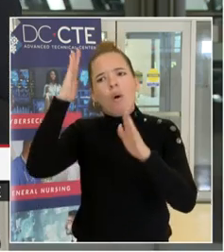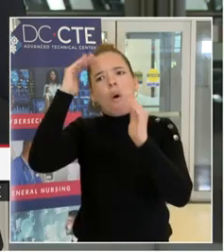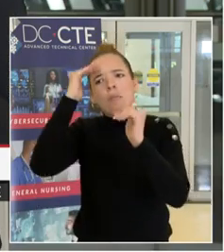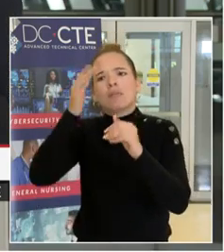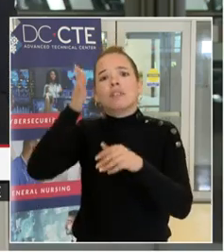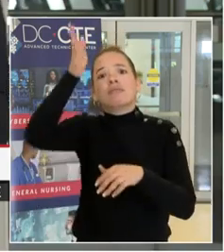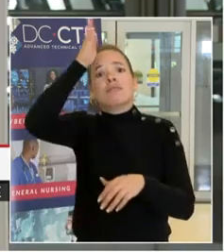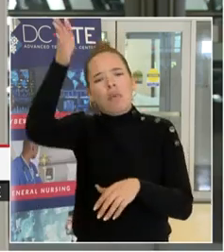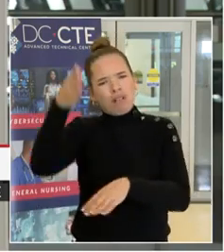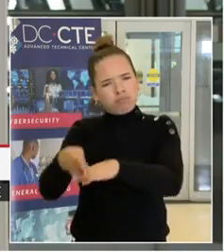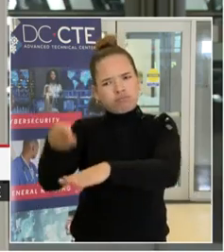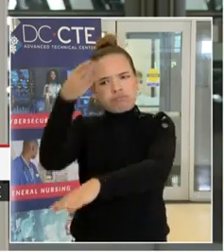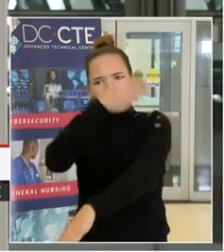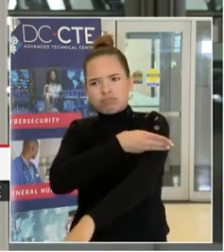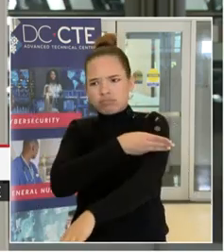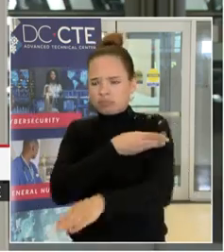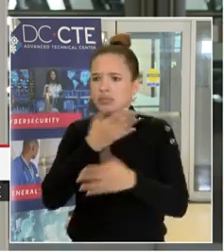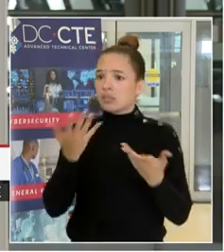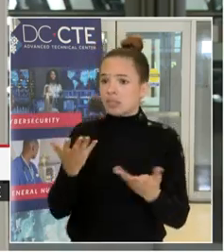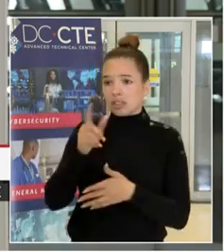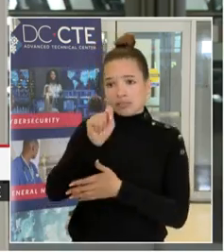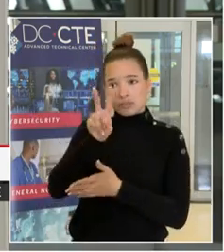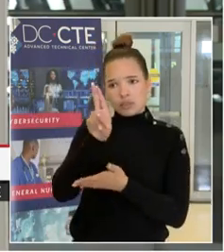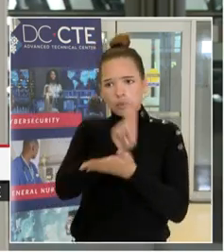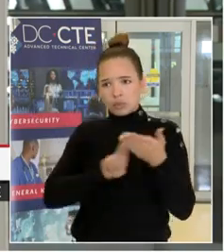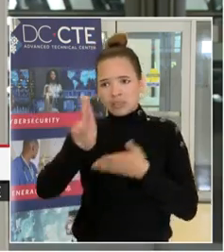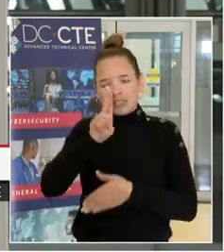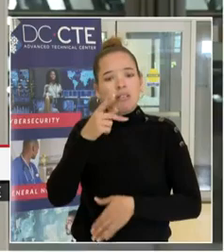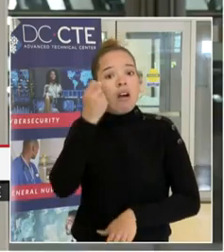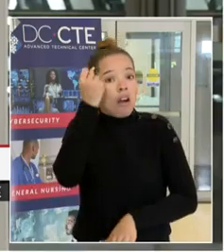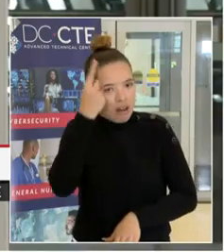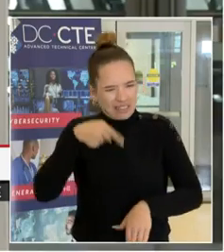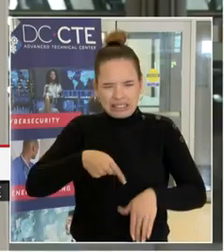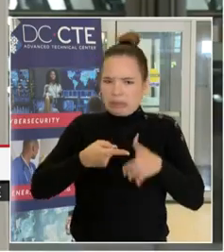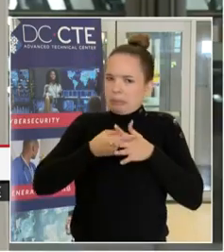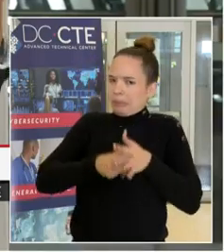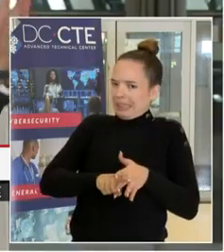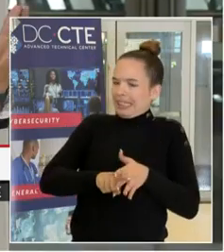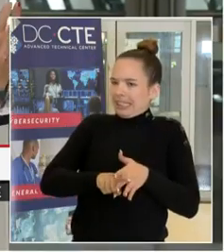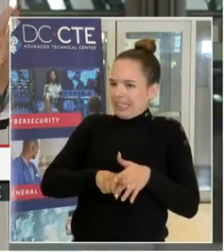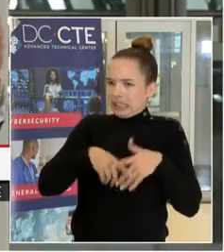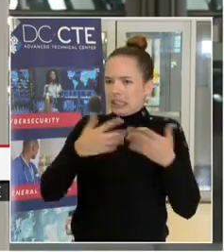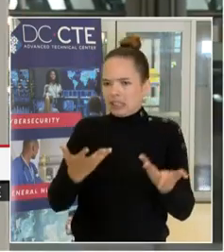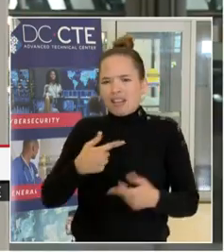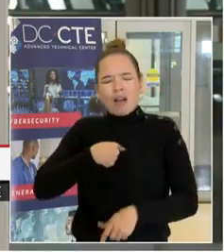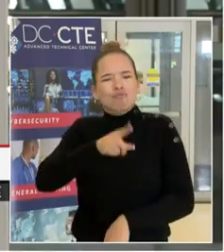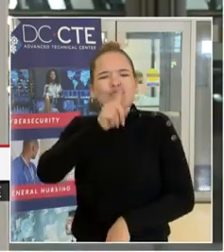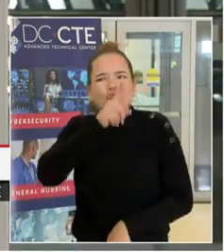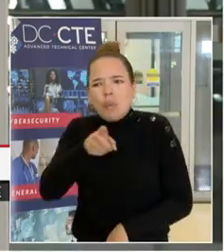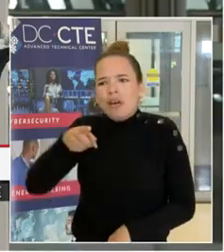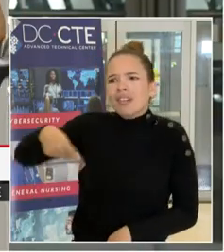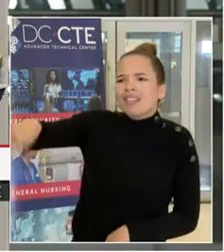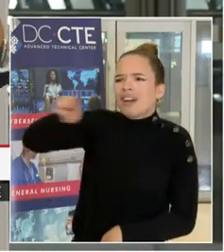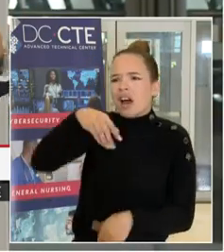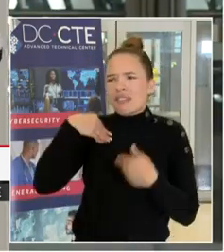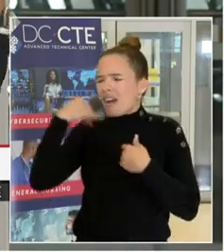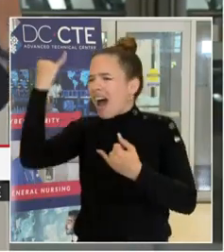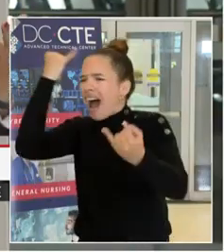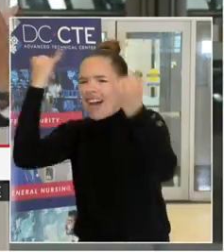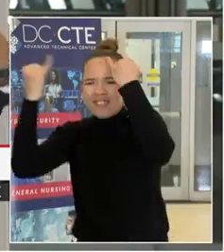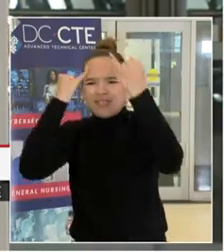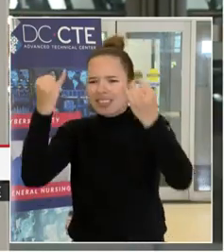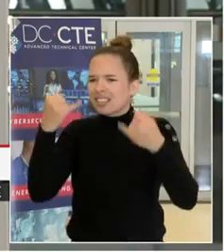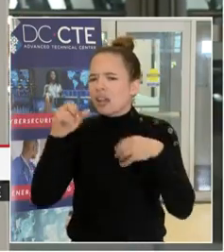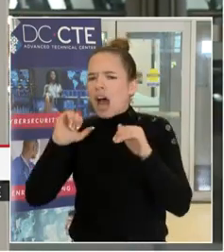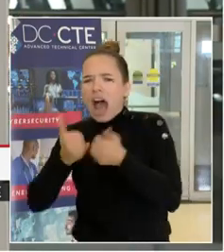just the beginning. I already have thoughts, and I've heard that President McGuire has thoughts on how we can grow out the offerings for our students. But if you have time,